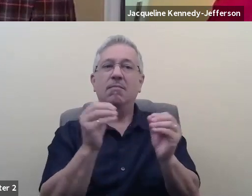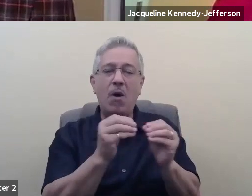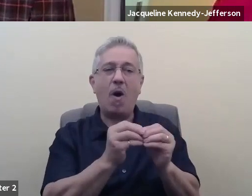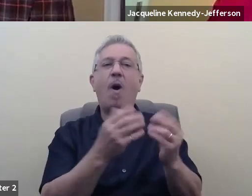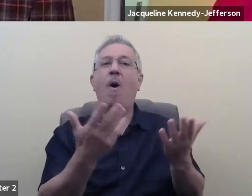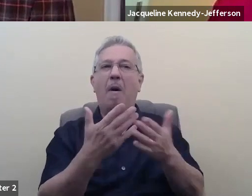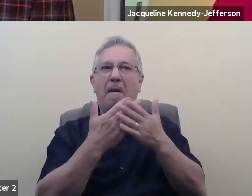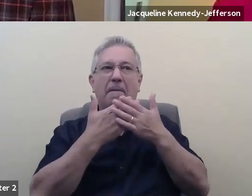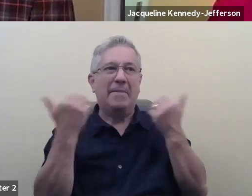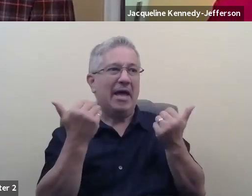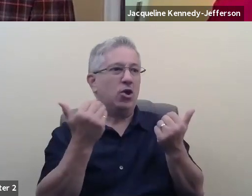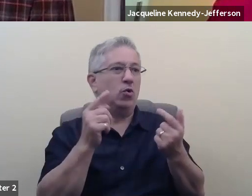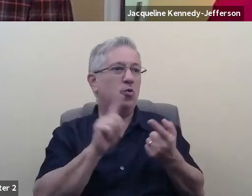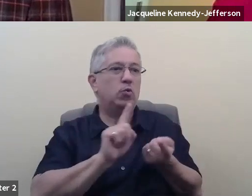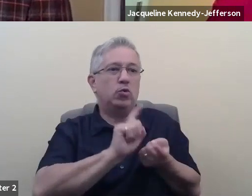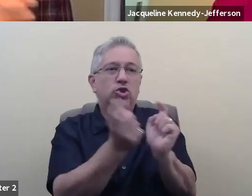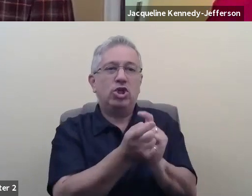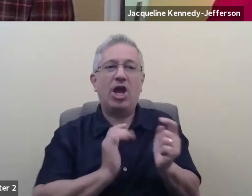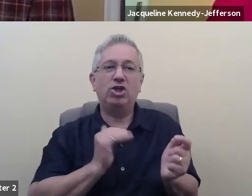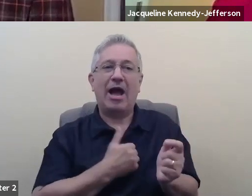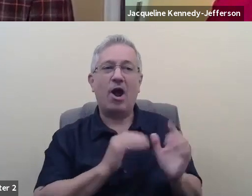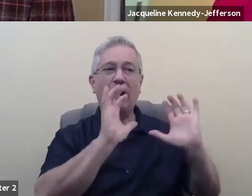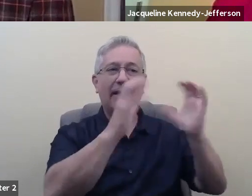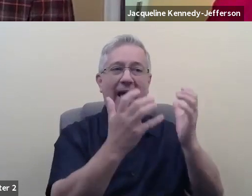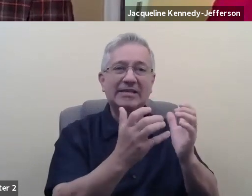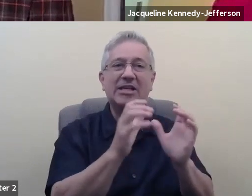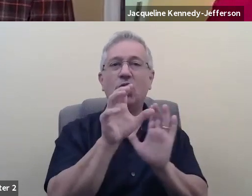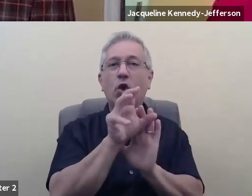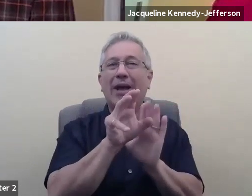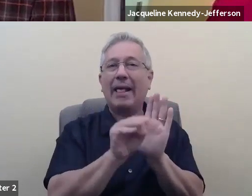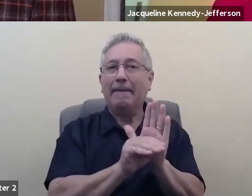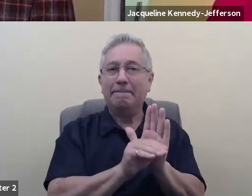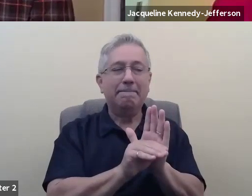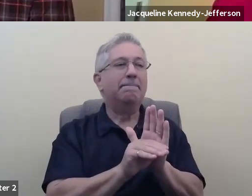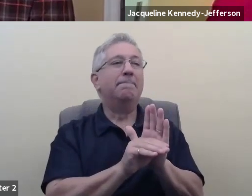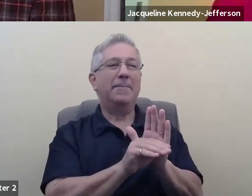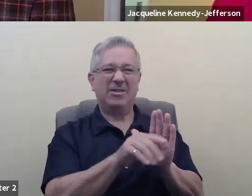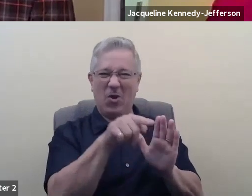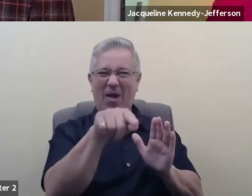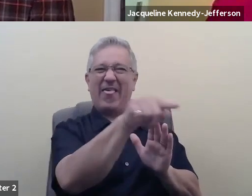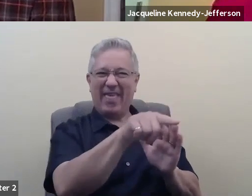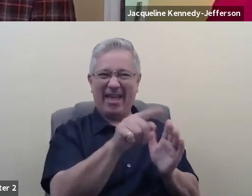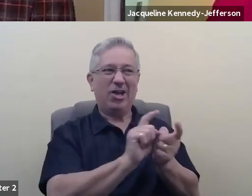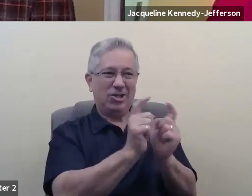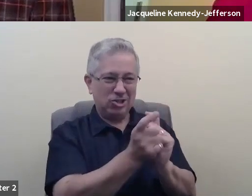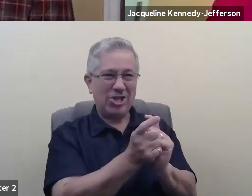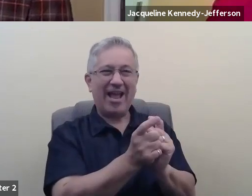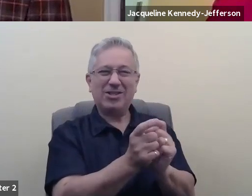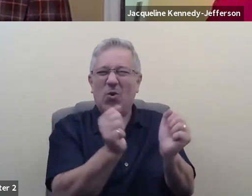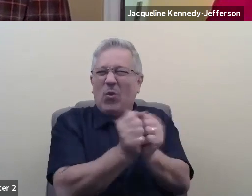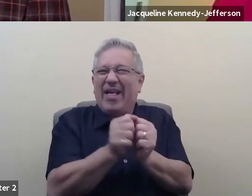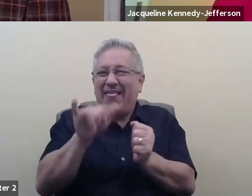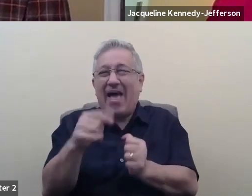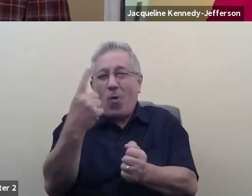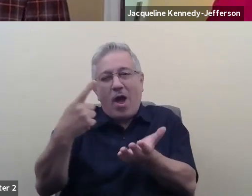their curriculum, right? And they have homework the week before that's all tied to this discussion. Our HR department is